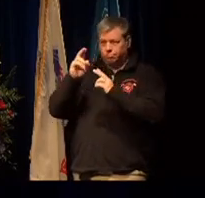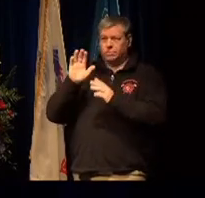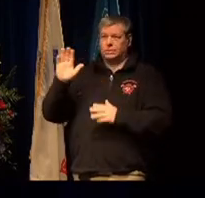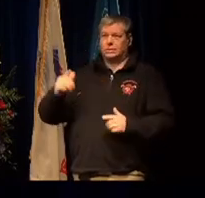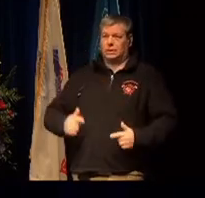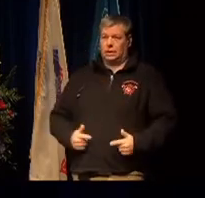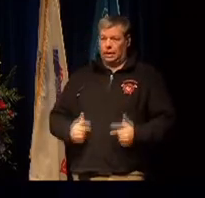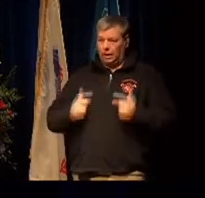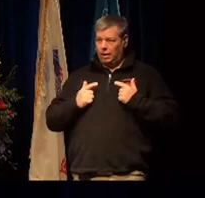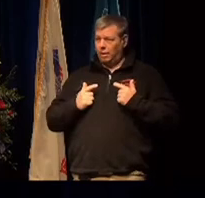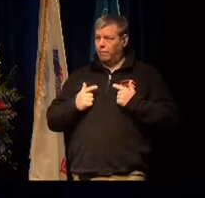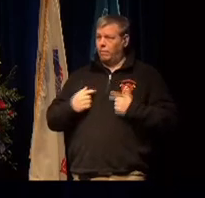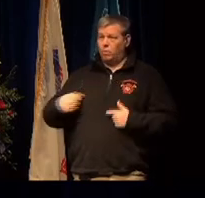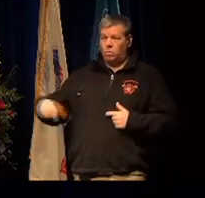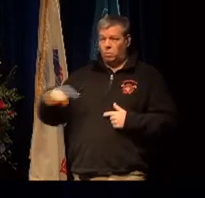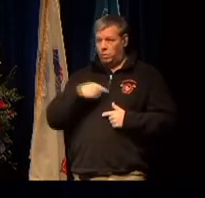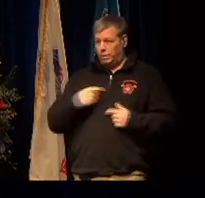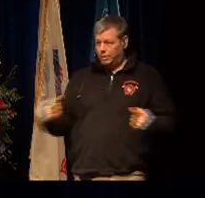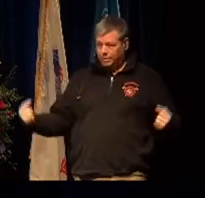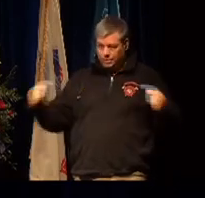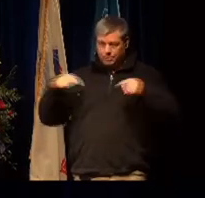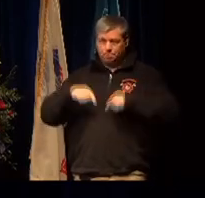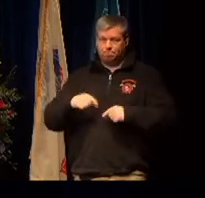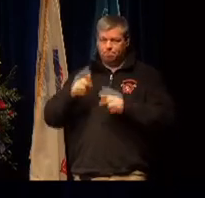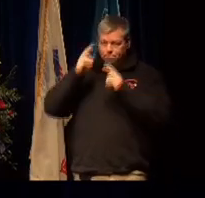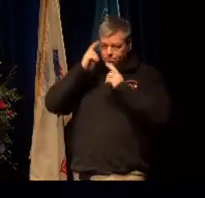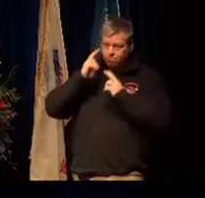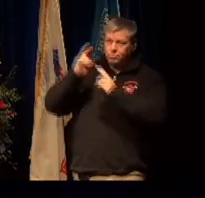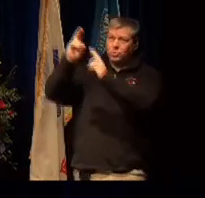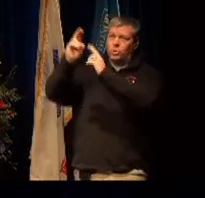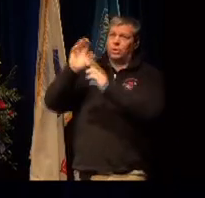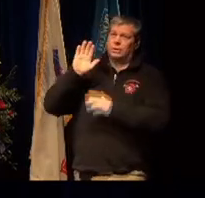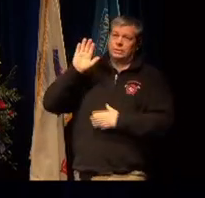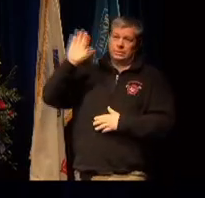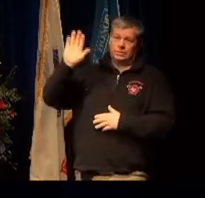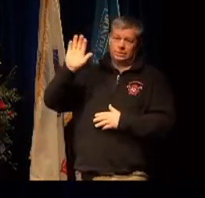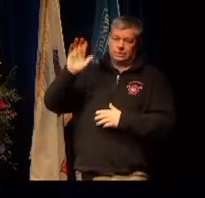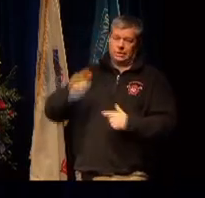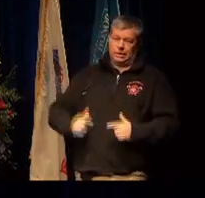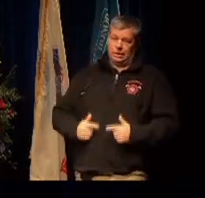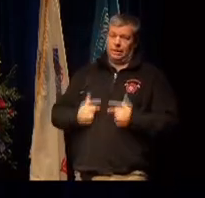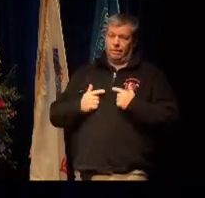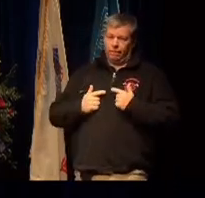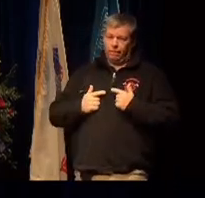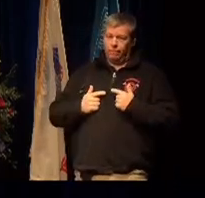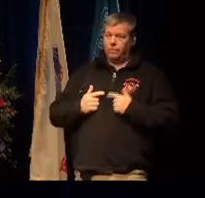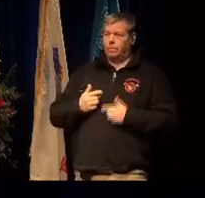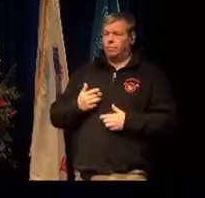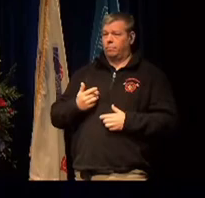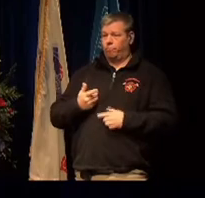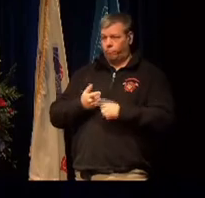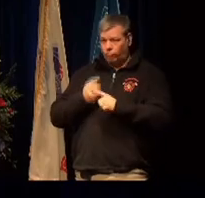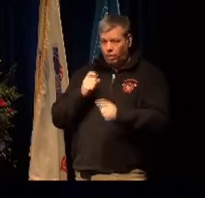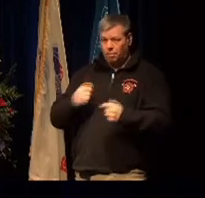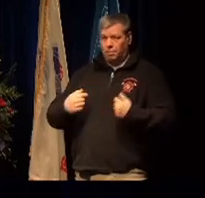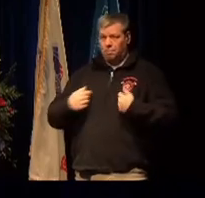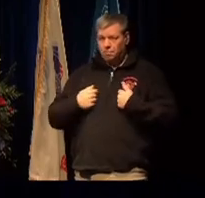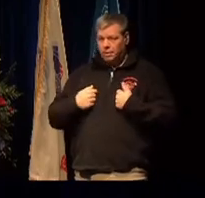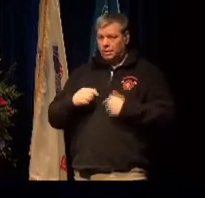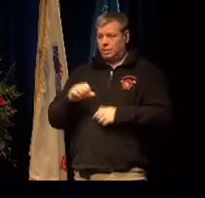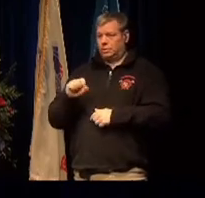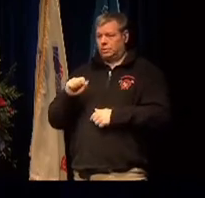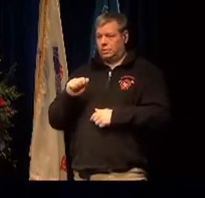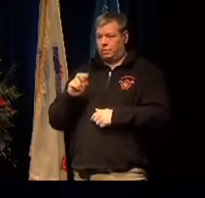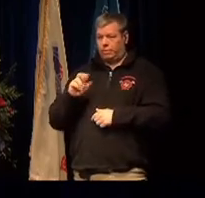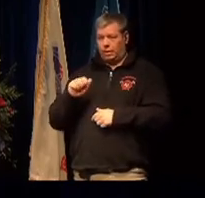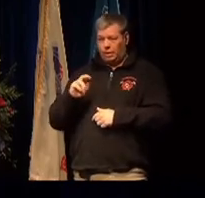together to honor his life. And Lolly, on behalf of Savannah and I, we want to express our deepest condolences. We